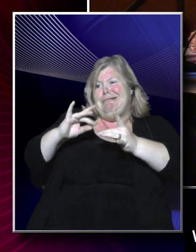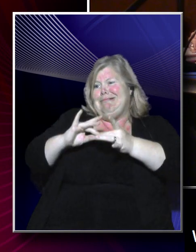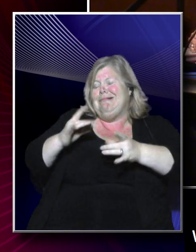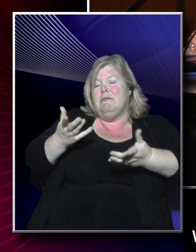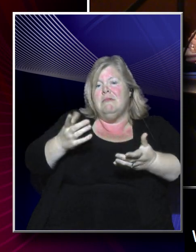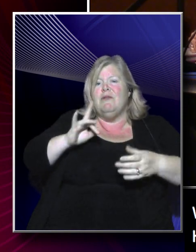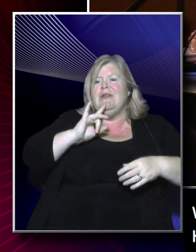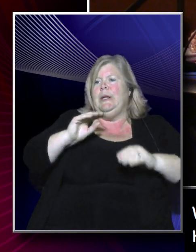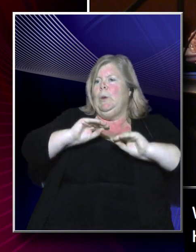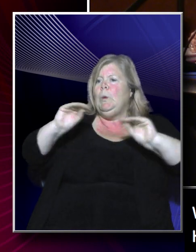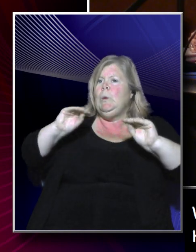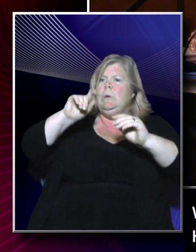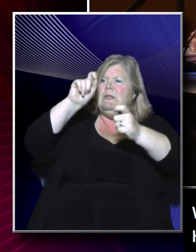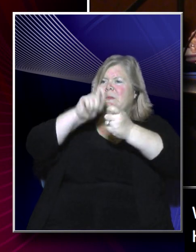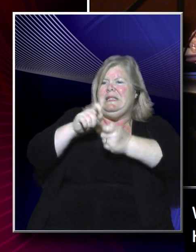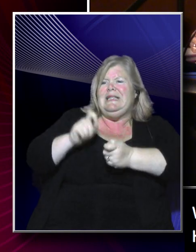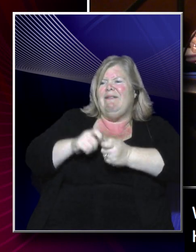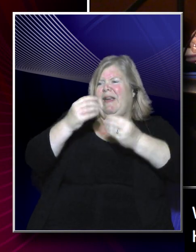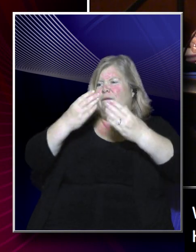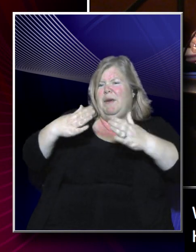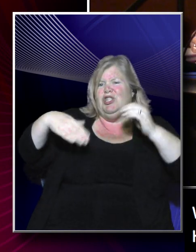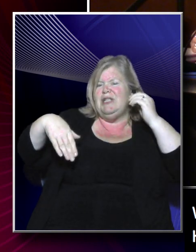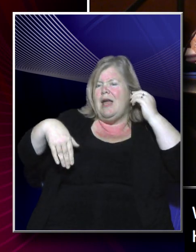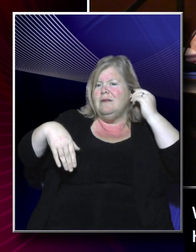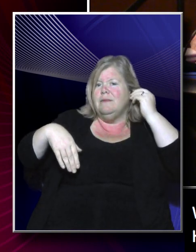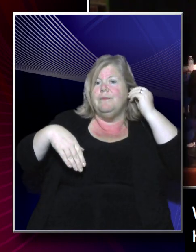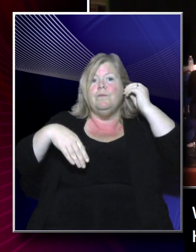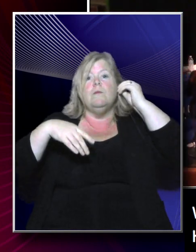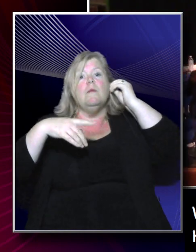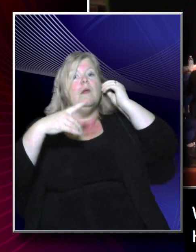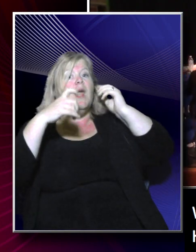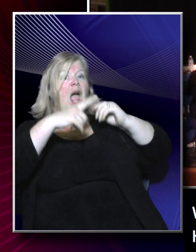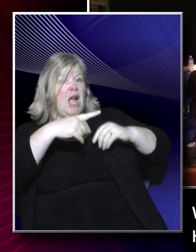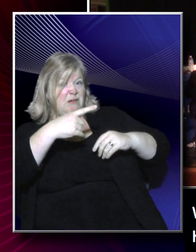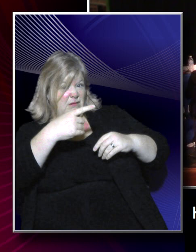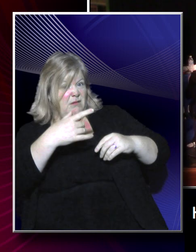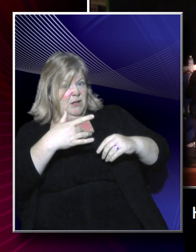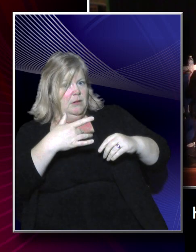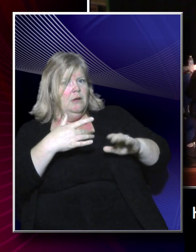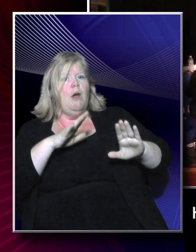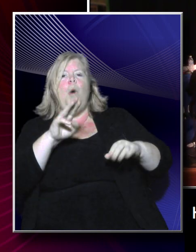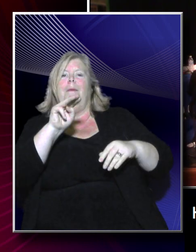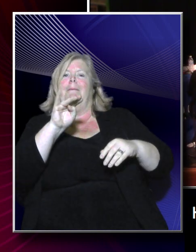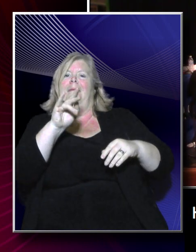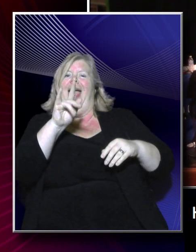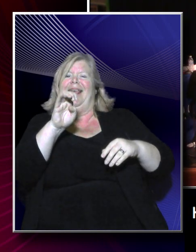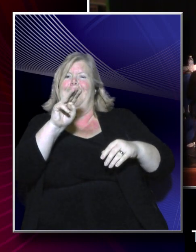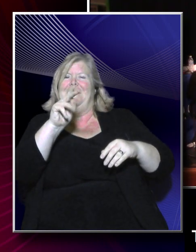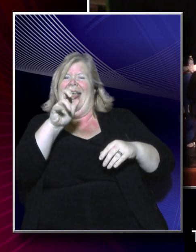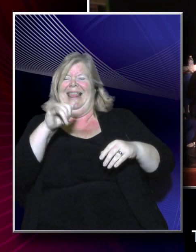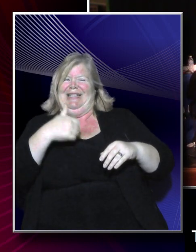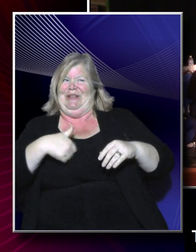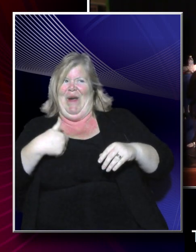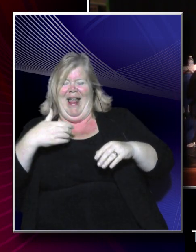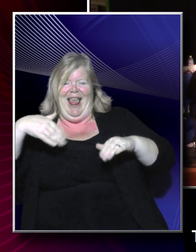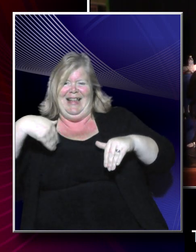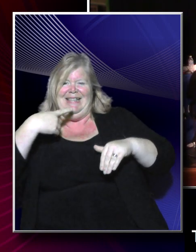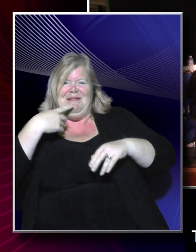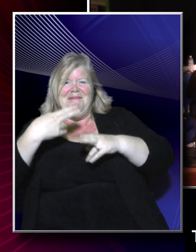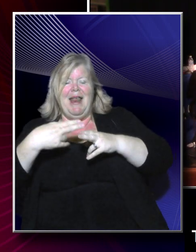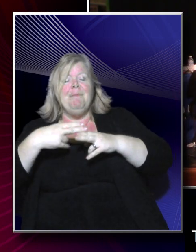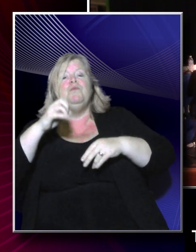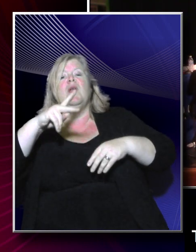any specifics yet, right? Did you get a sense that it was, this is Mike Manley, by the way, sorry, that it was like an